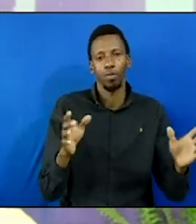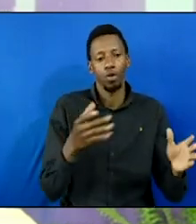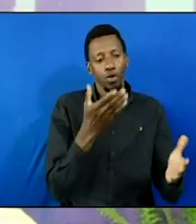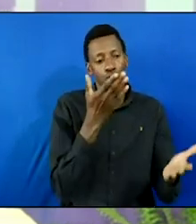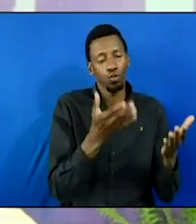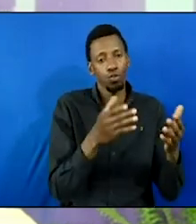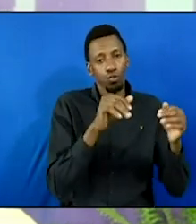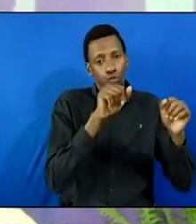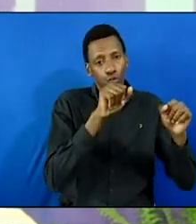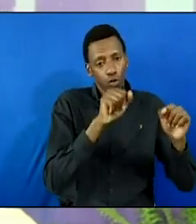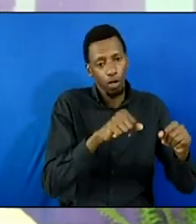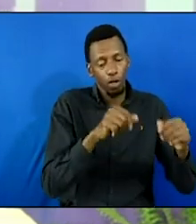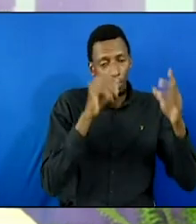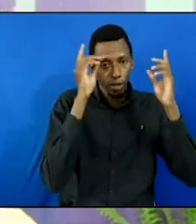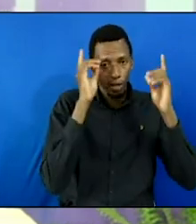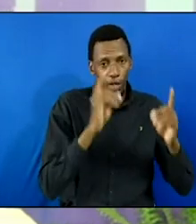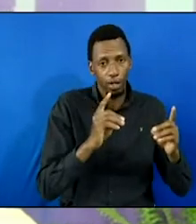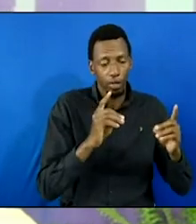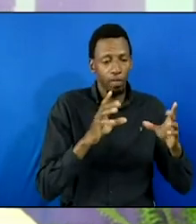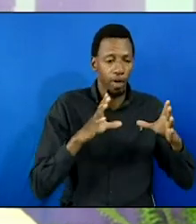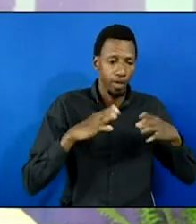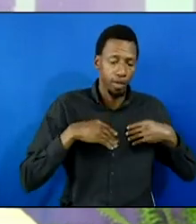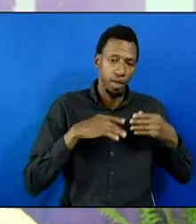or to walk away. Judas walked away.